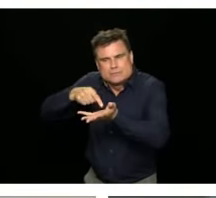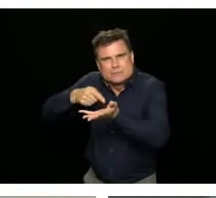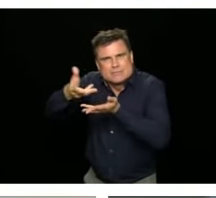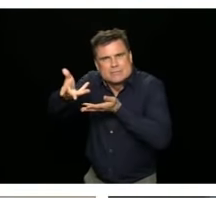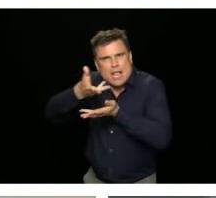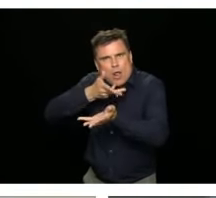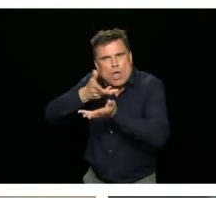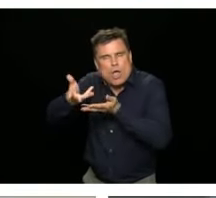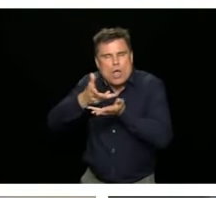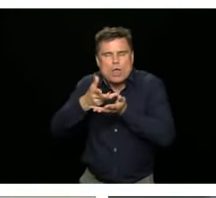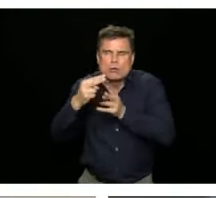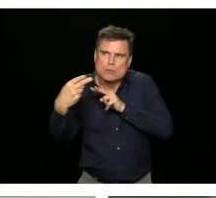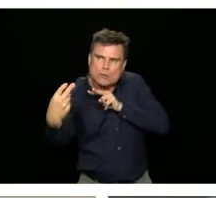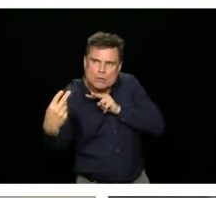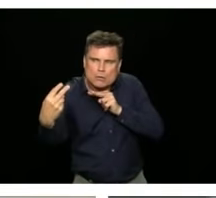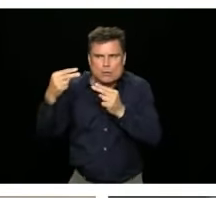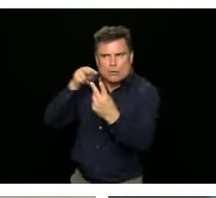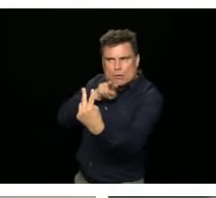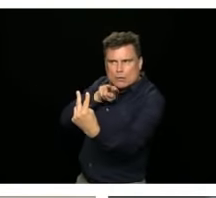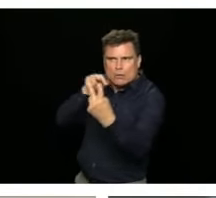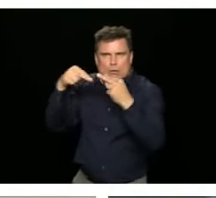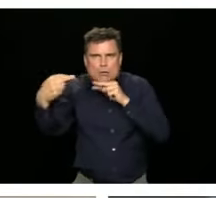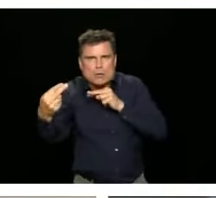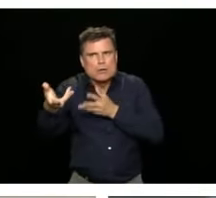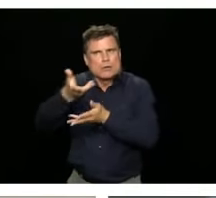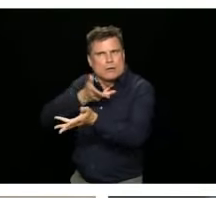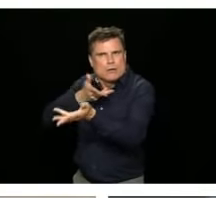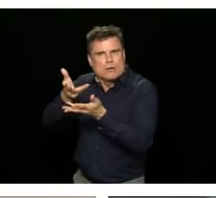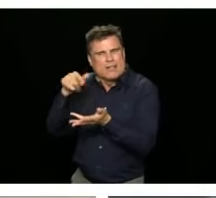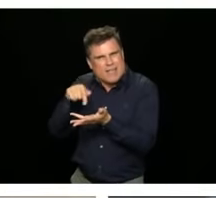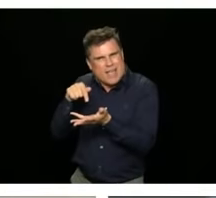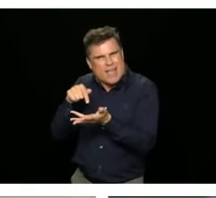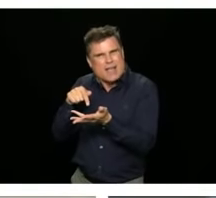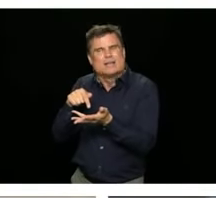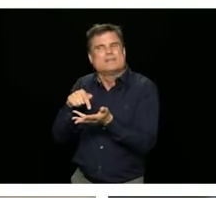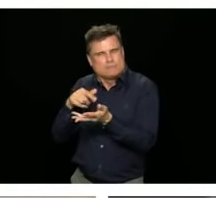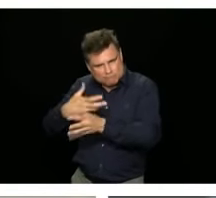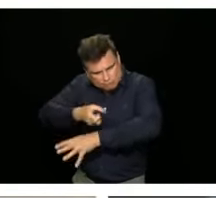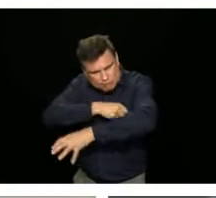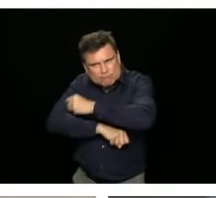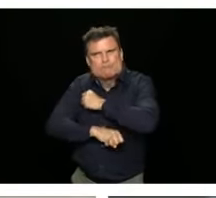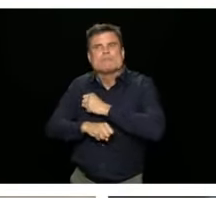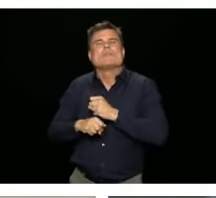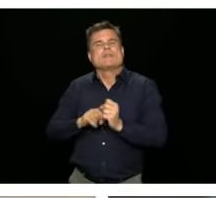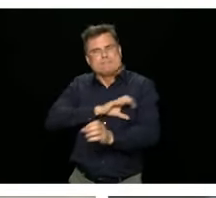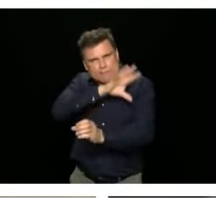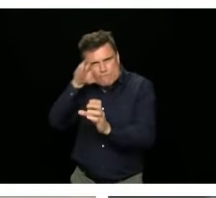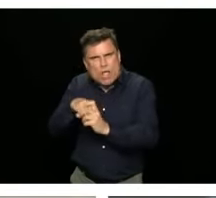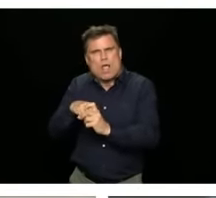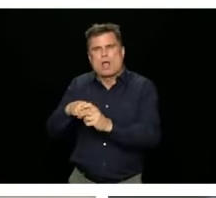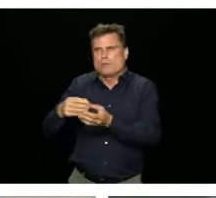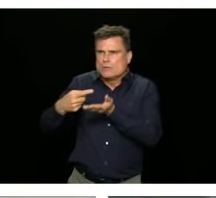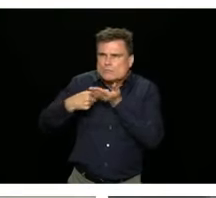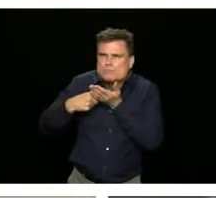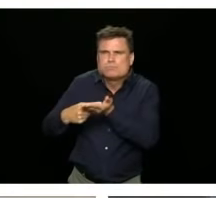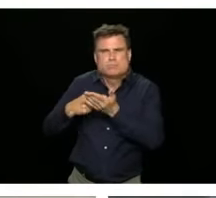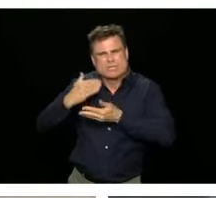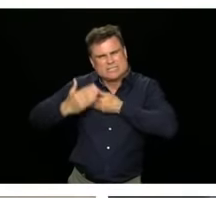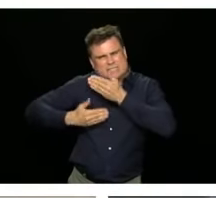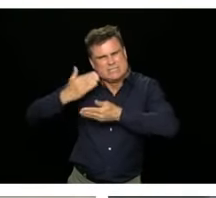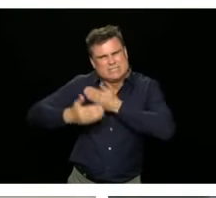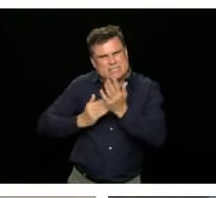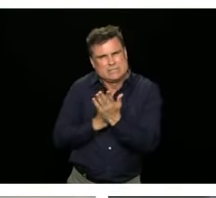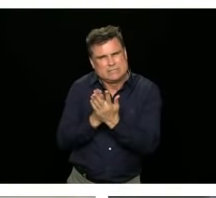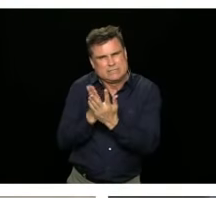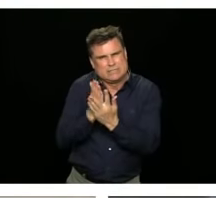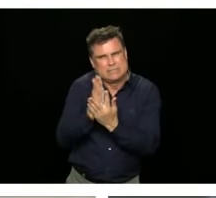actively engaging in anti-racist work. Thank you. Thank you so much, Patricia. So our half hour mark is